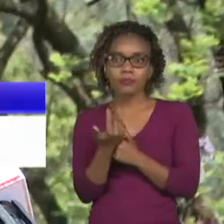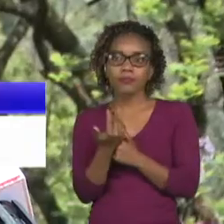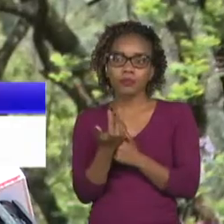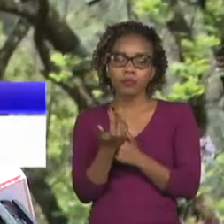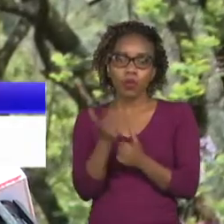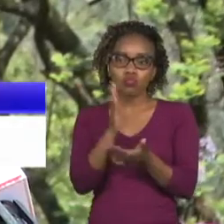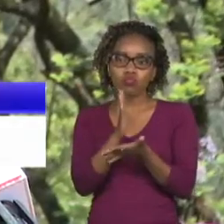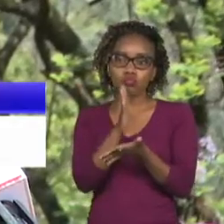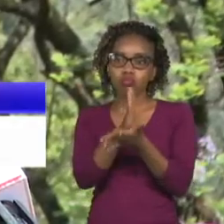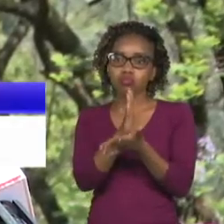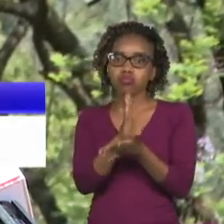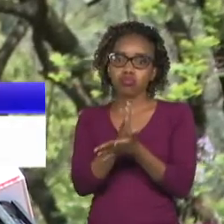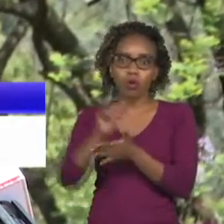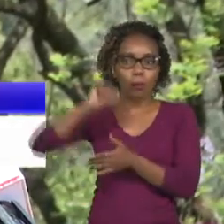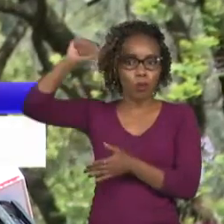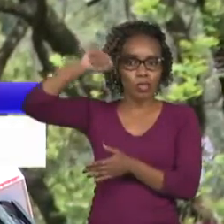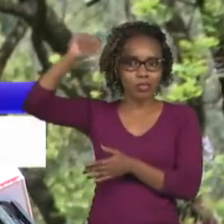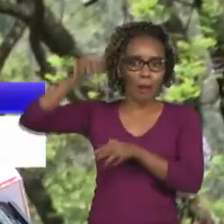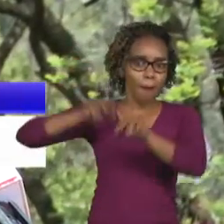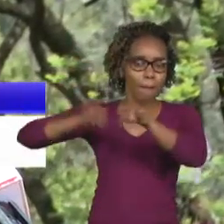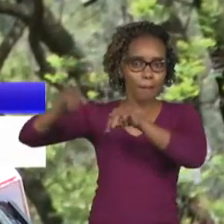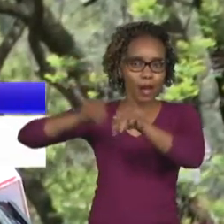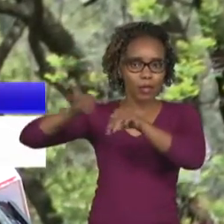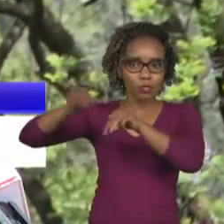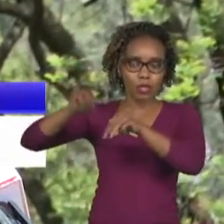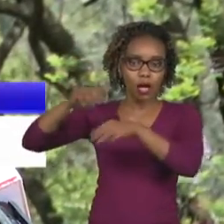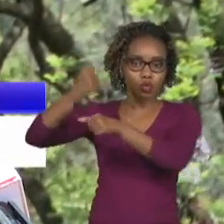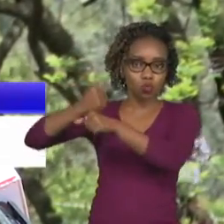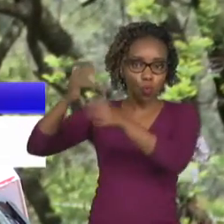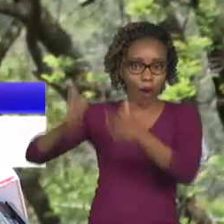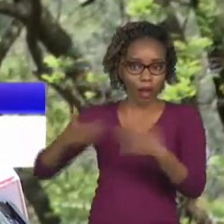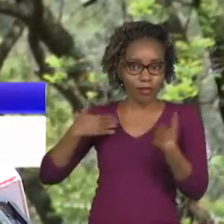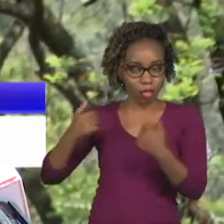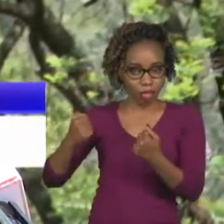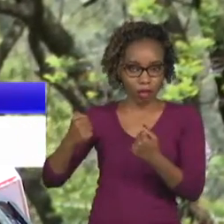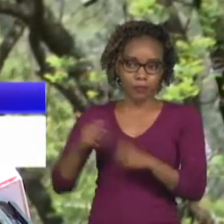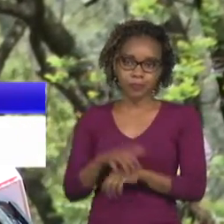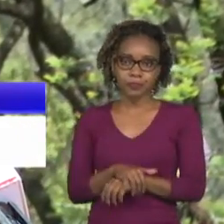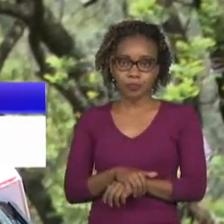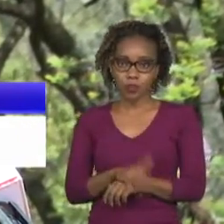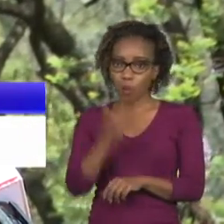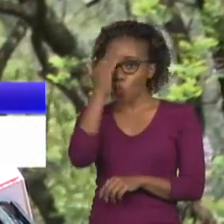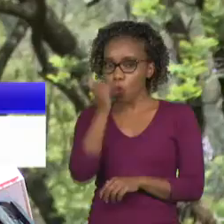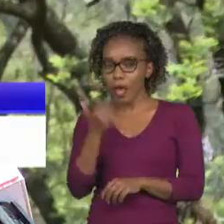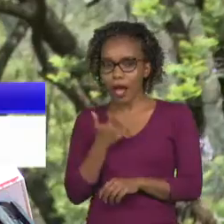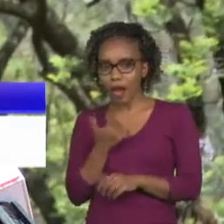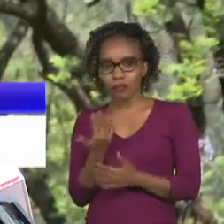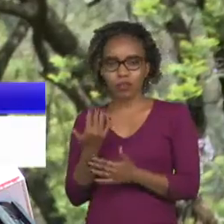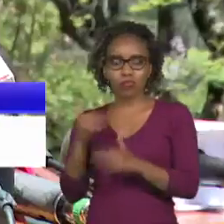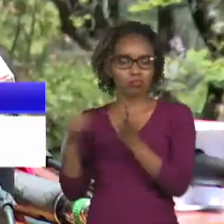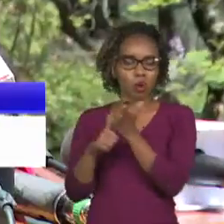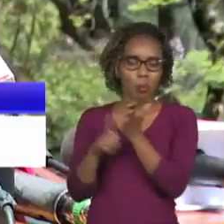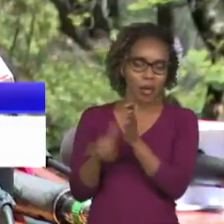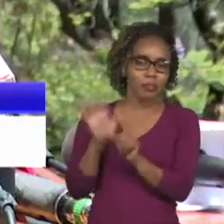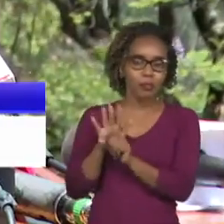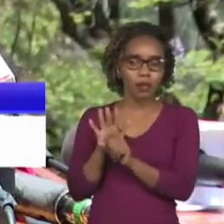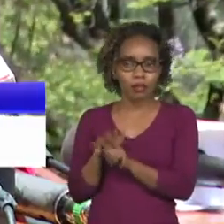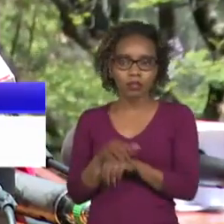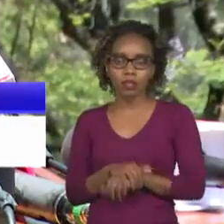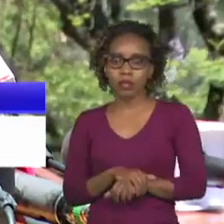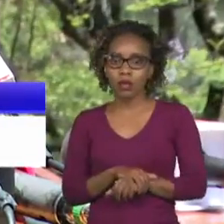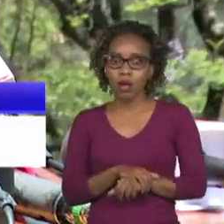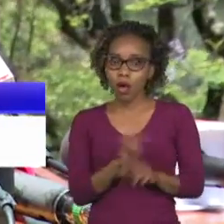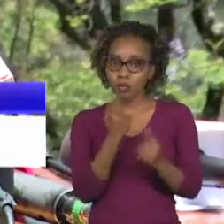been subjected to political management as health workers, that is why you're having all these problems. We have said